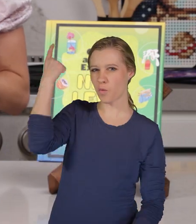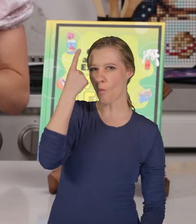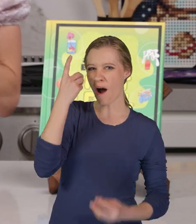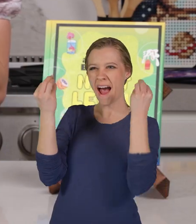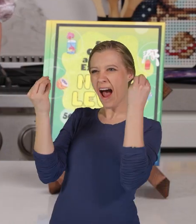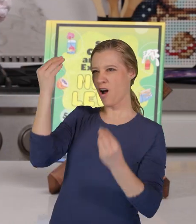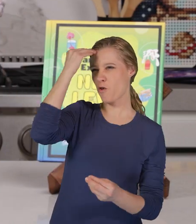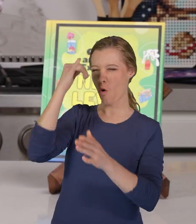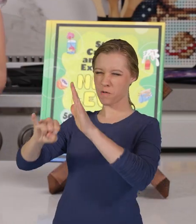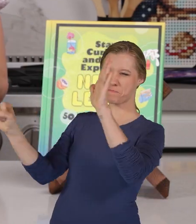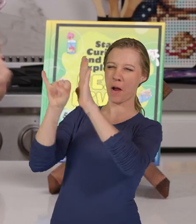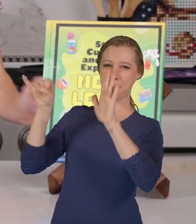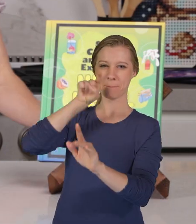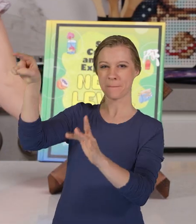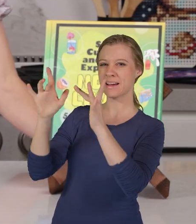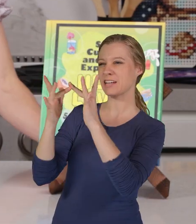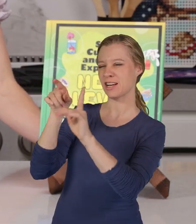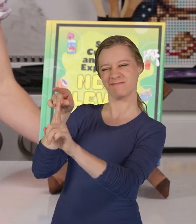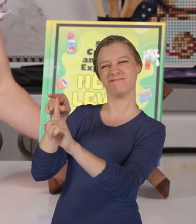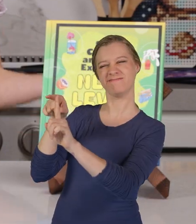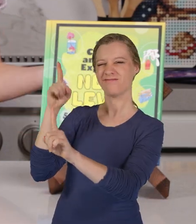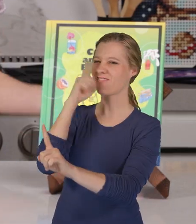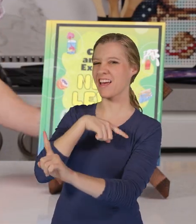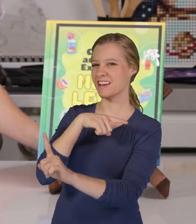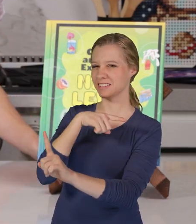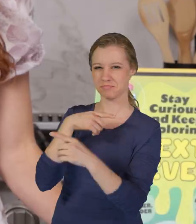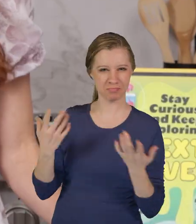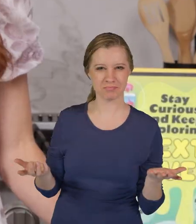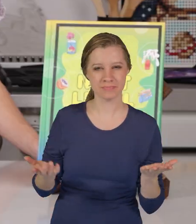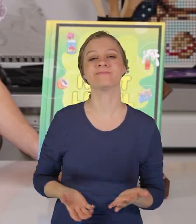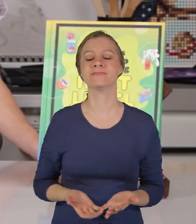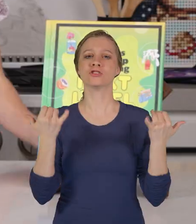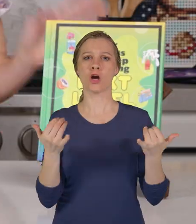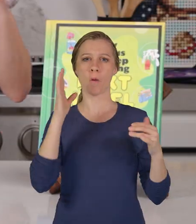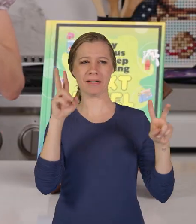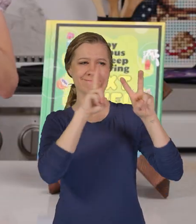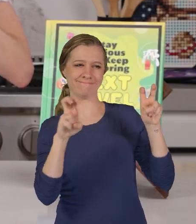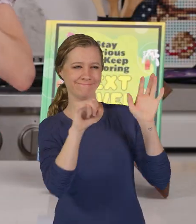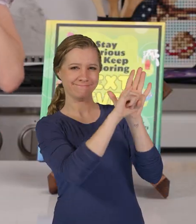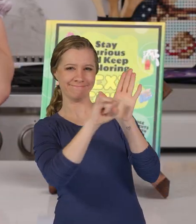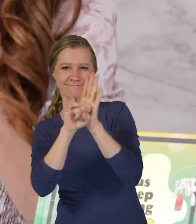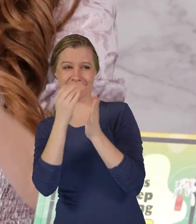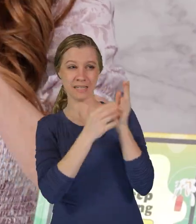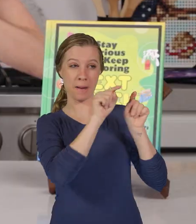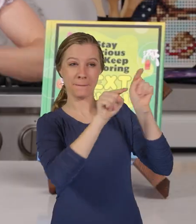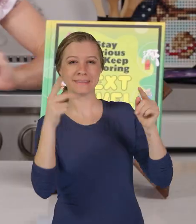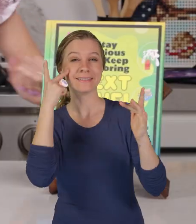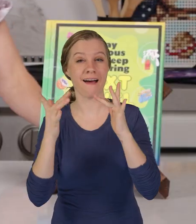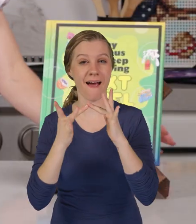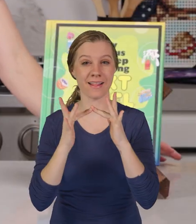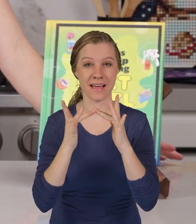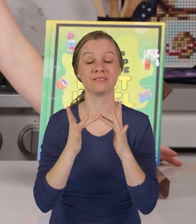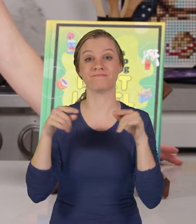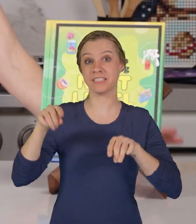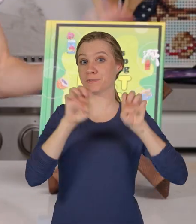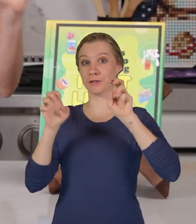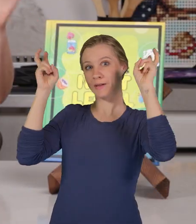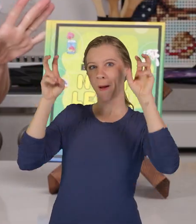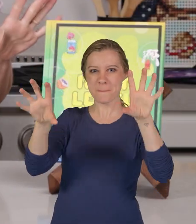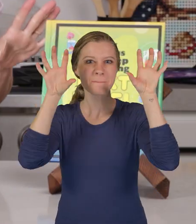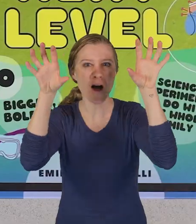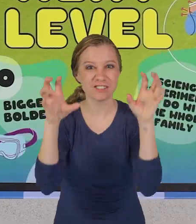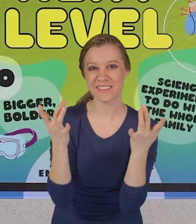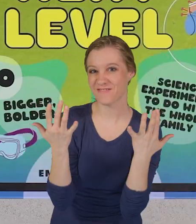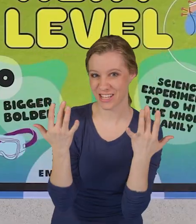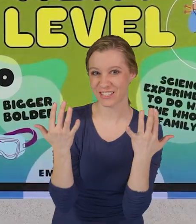Have you ever wondered, how do you know if something you've seen on the internet is fake? Well, today we are debunking some things we've seen online